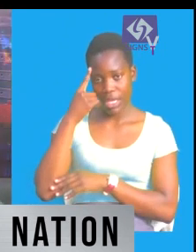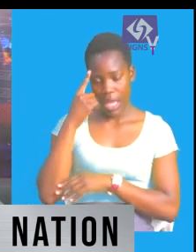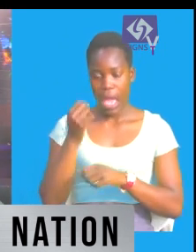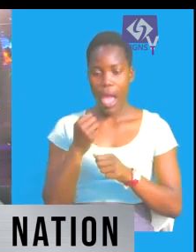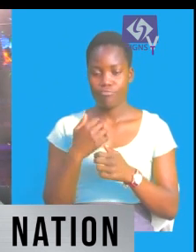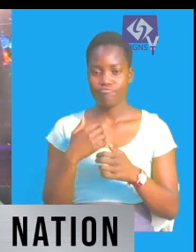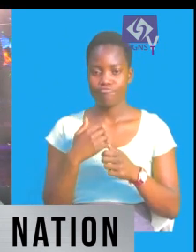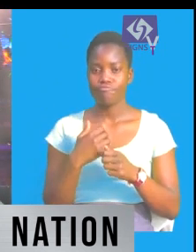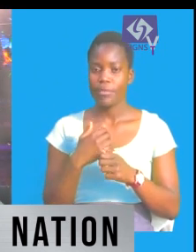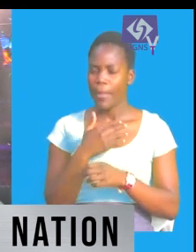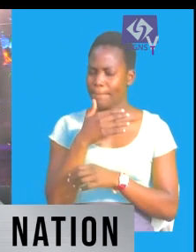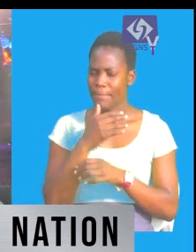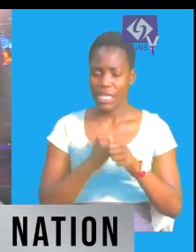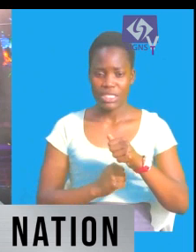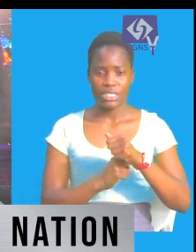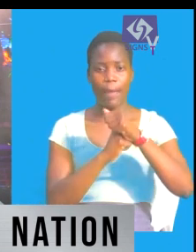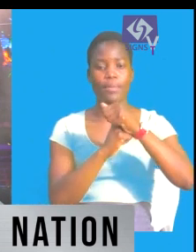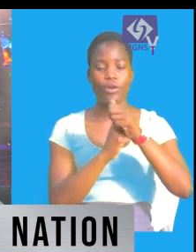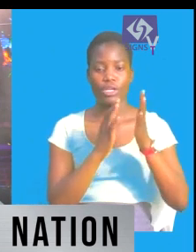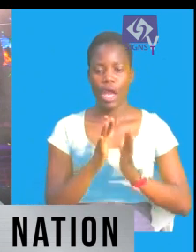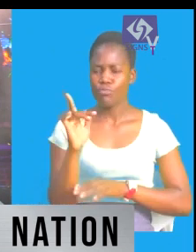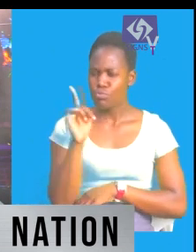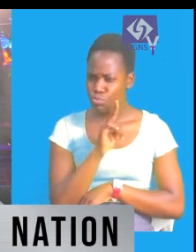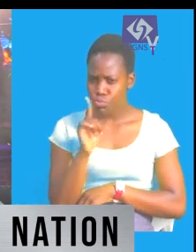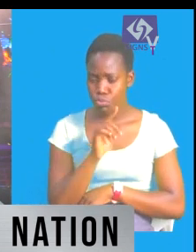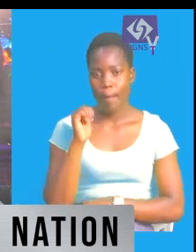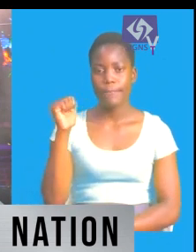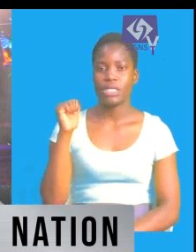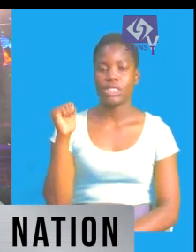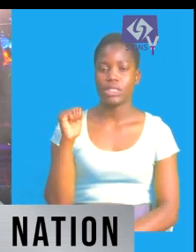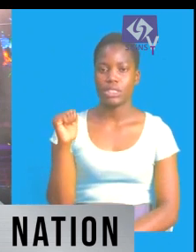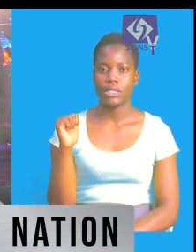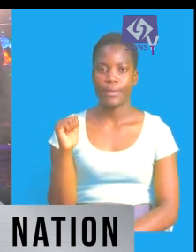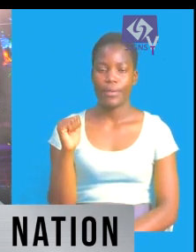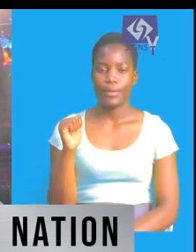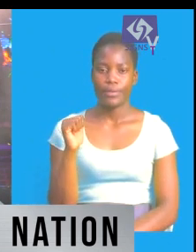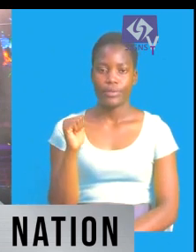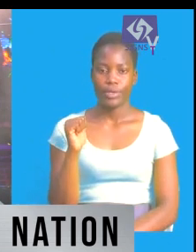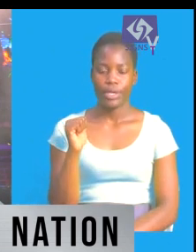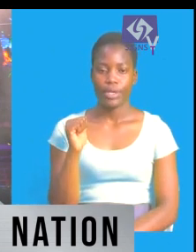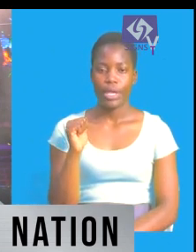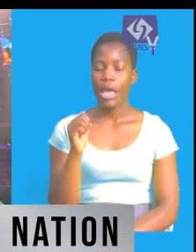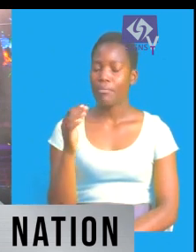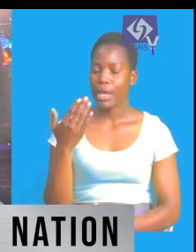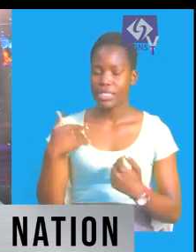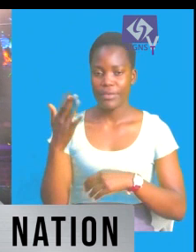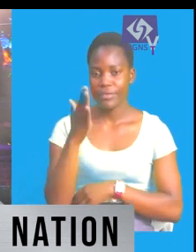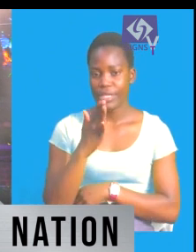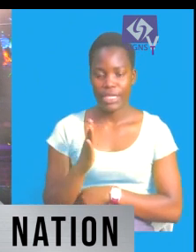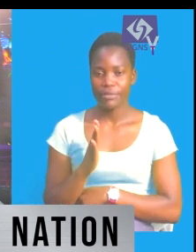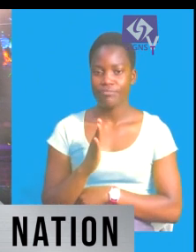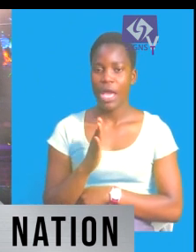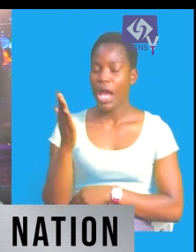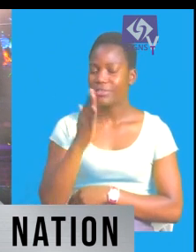diehard political fan. Yes. Yeah, and I've never regretted being